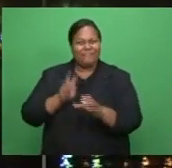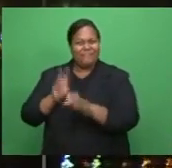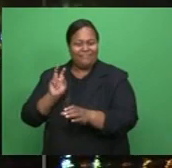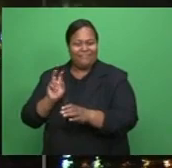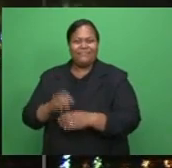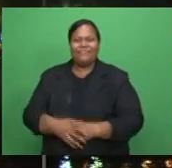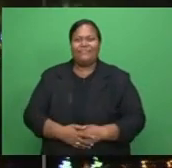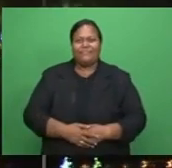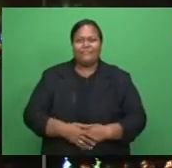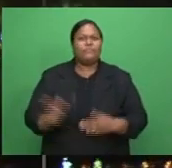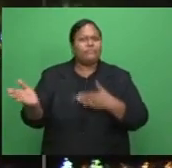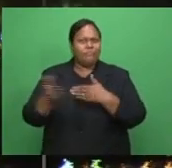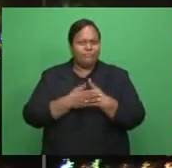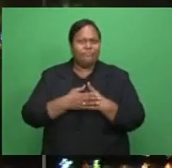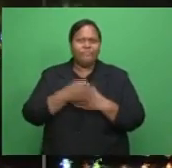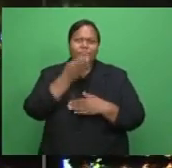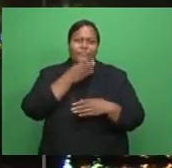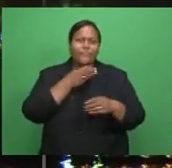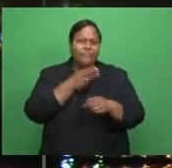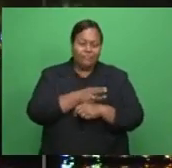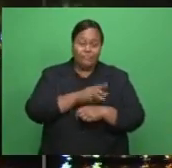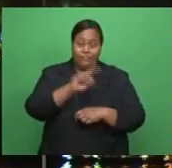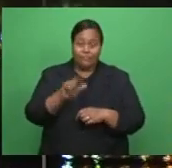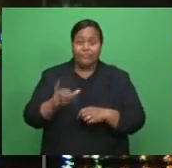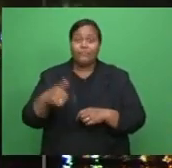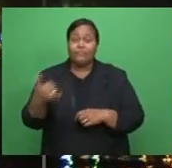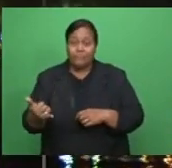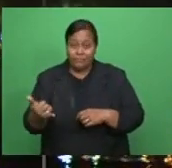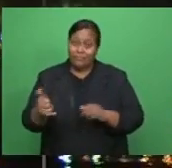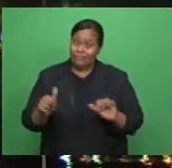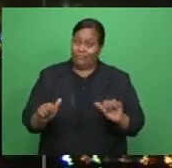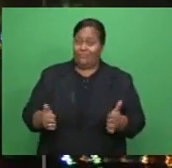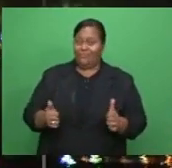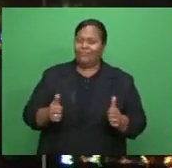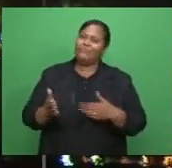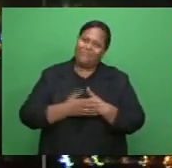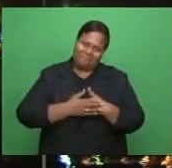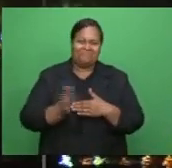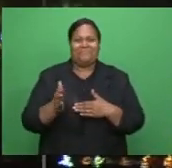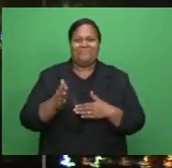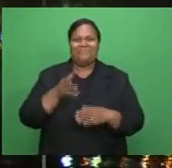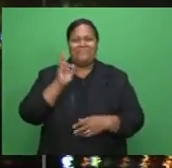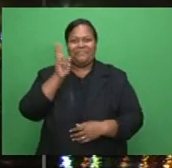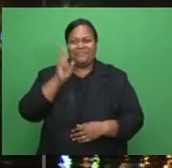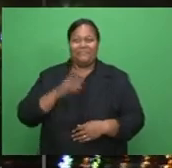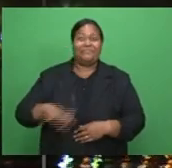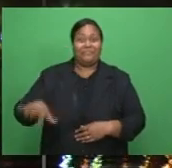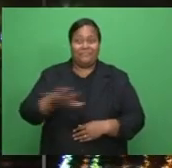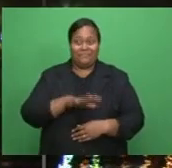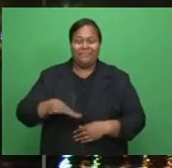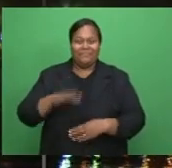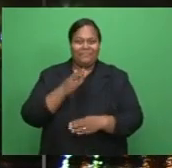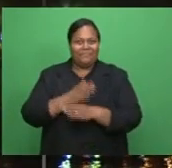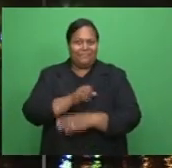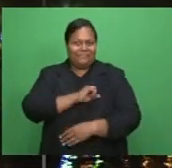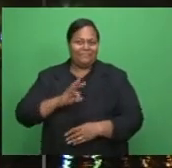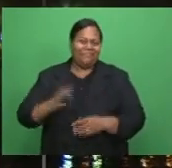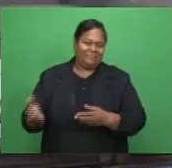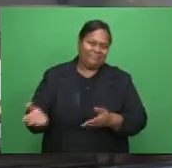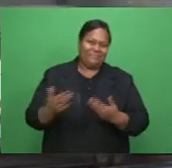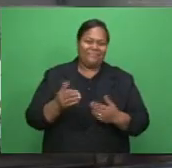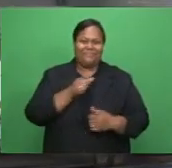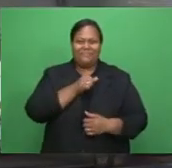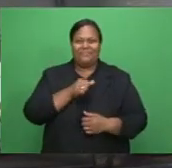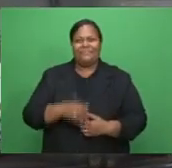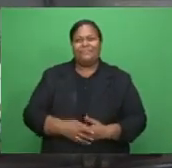closed for a few months. However, by the end of May, it reopened, calling back all permanent workers. Felipe Naikaso has